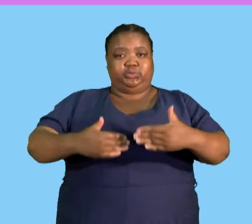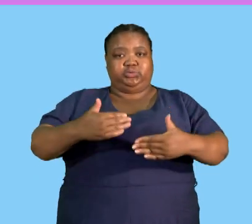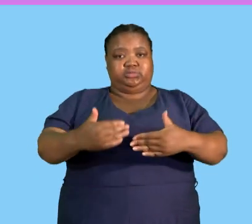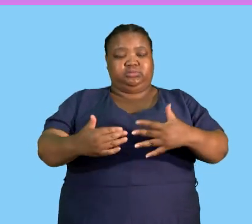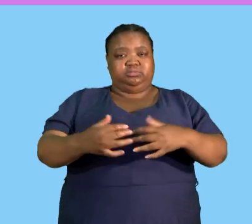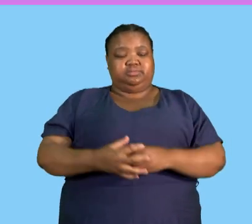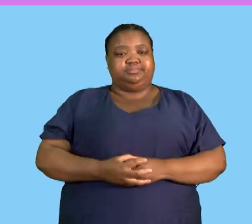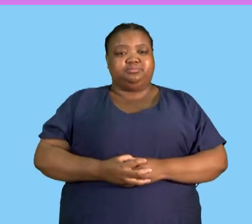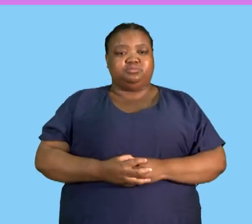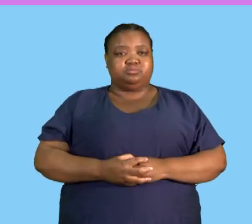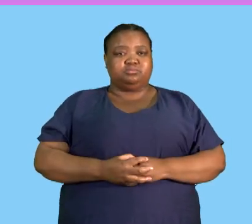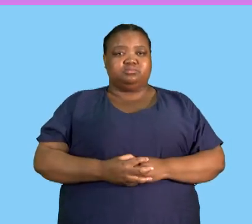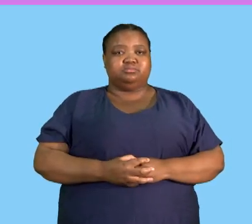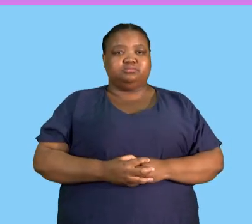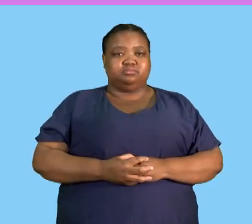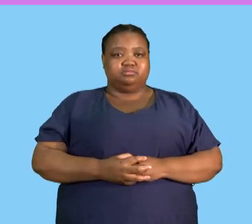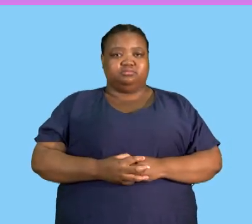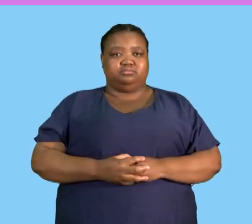It's the process